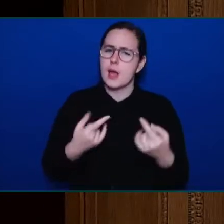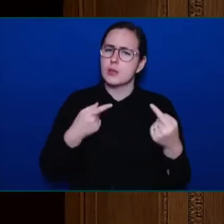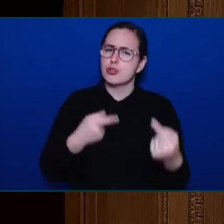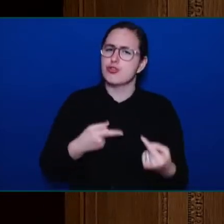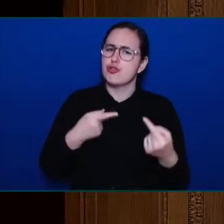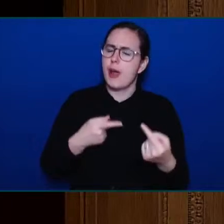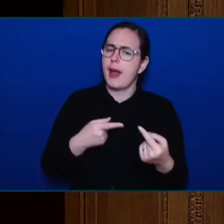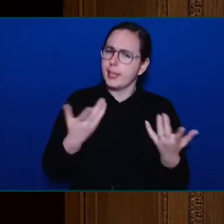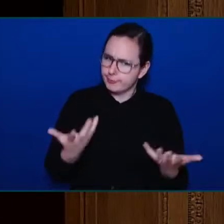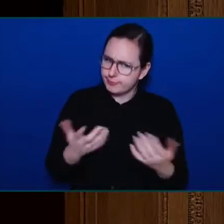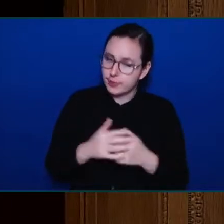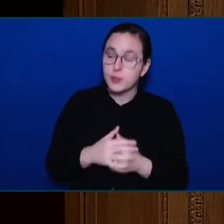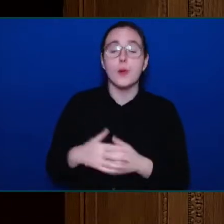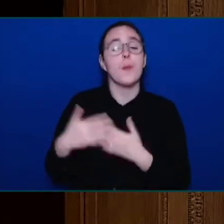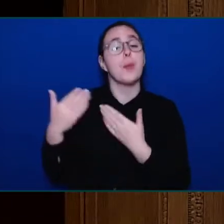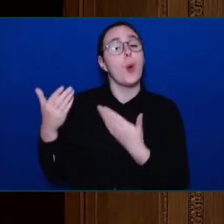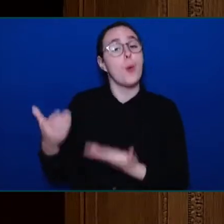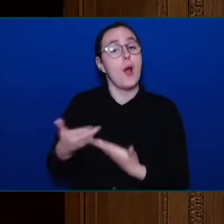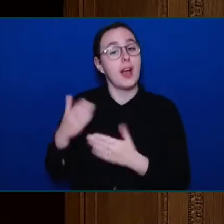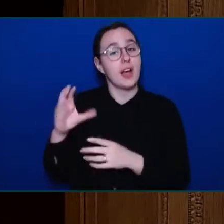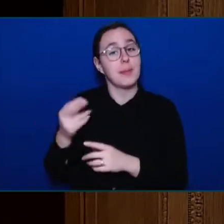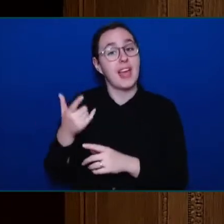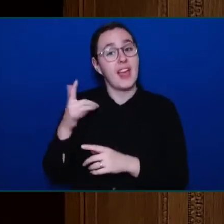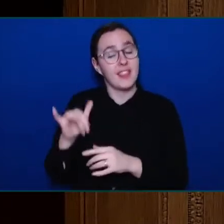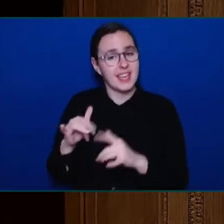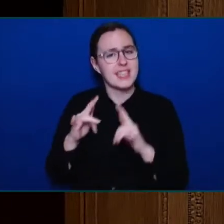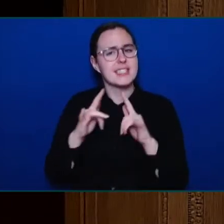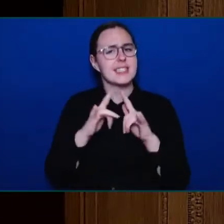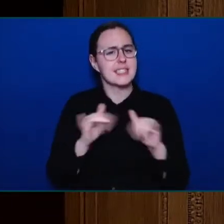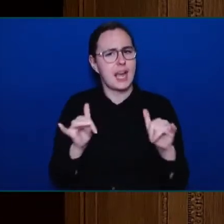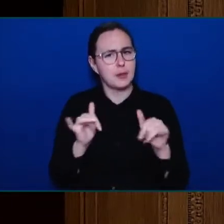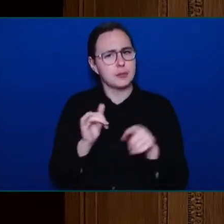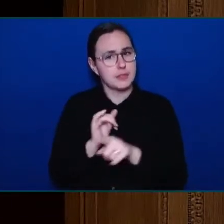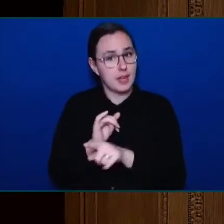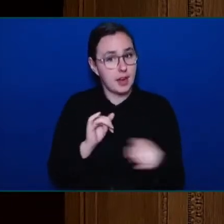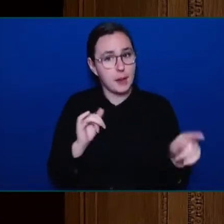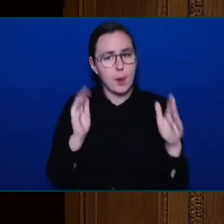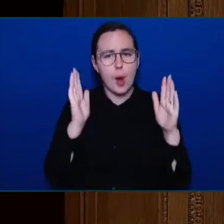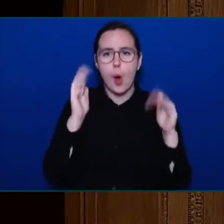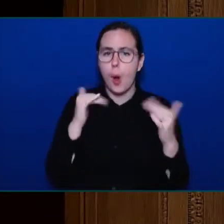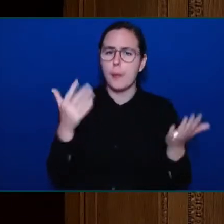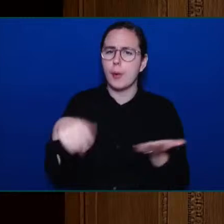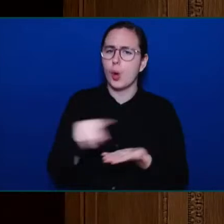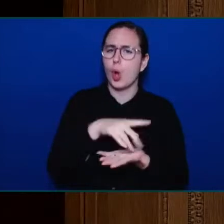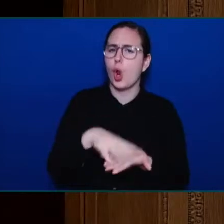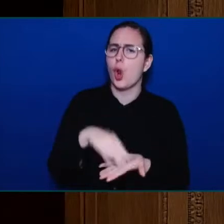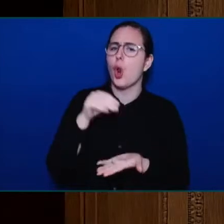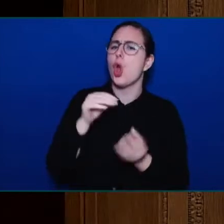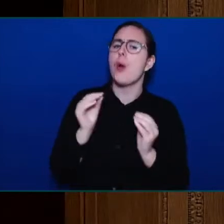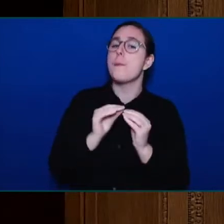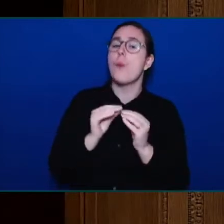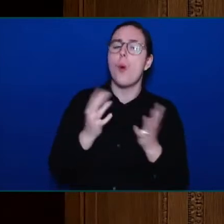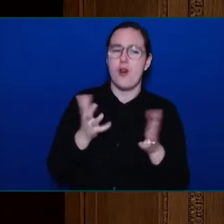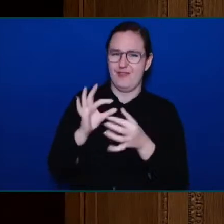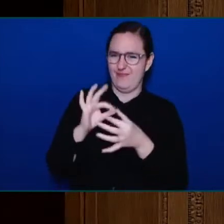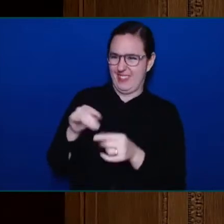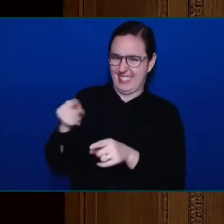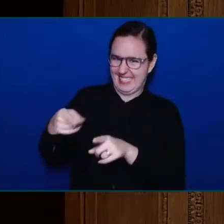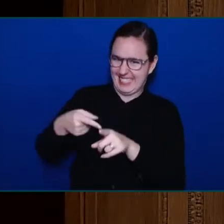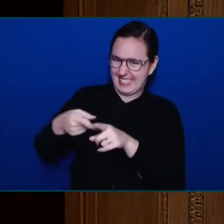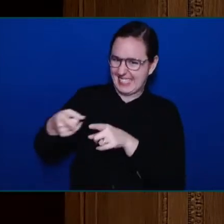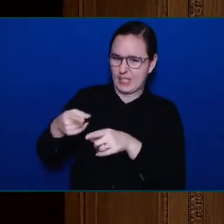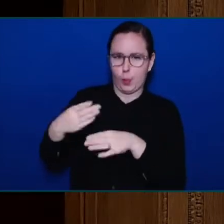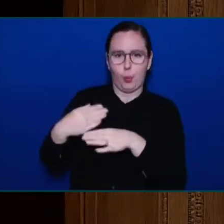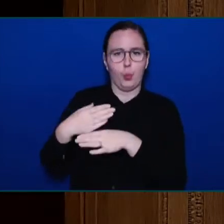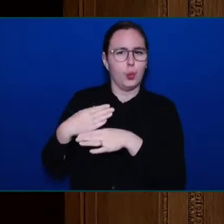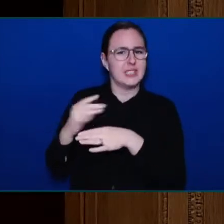moment to learn more about the challenges facing that sector of the forest industry. It is difficult